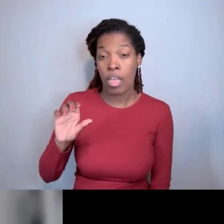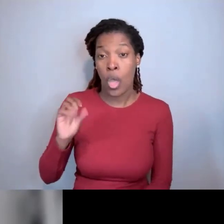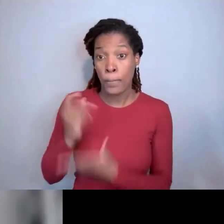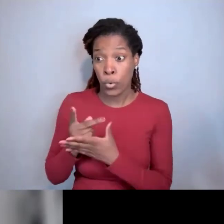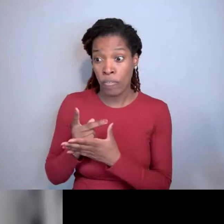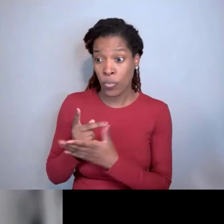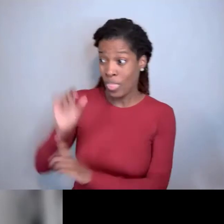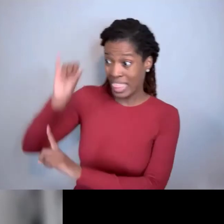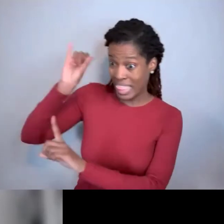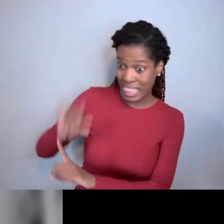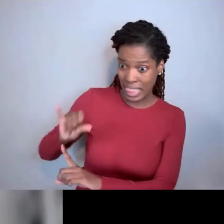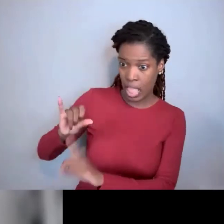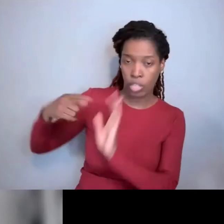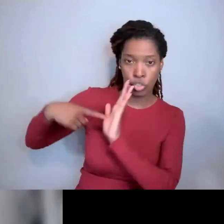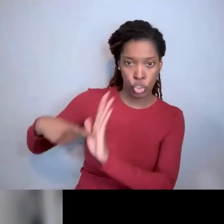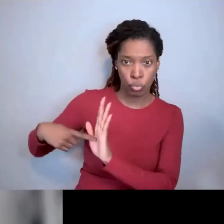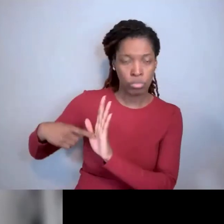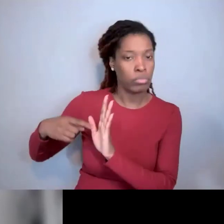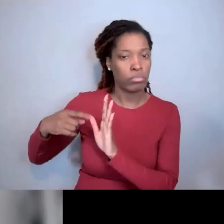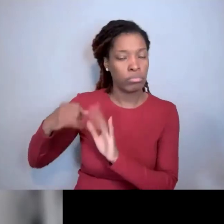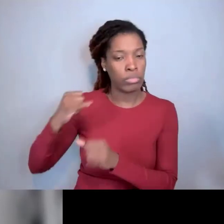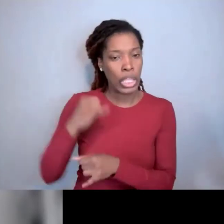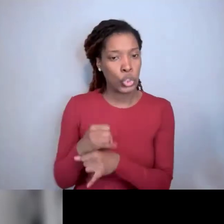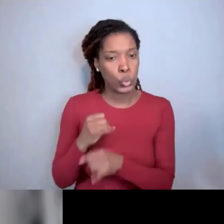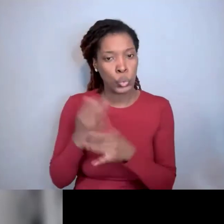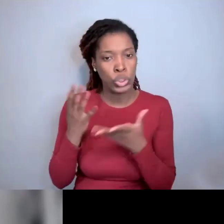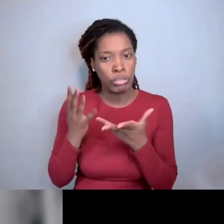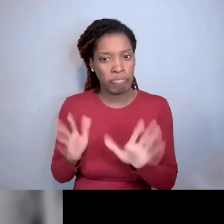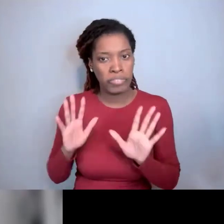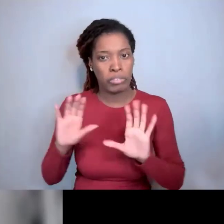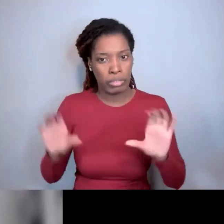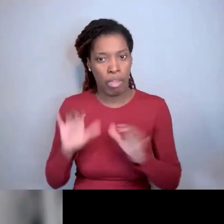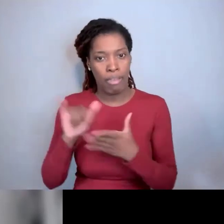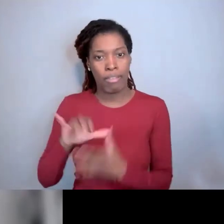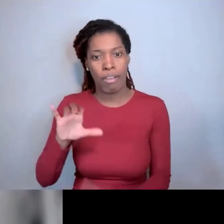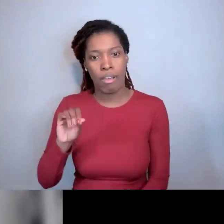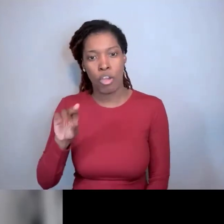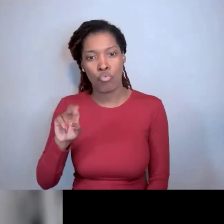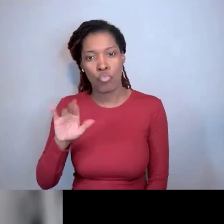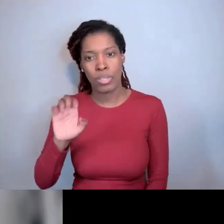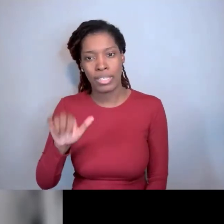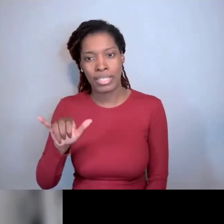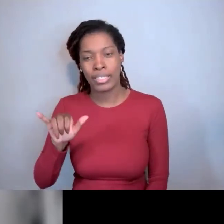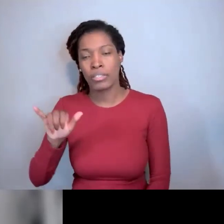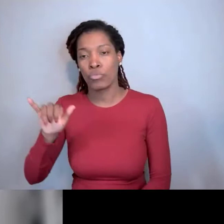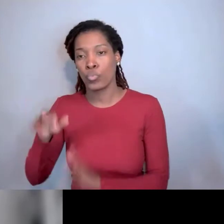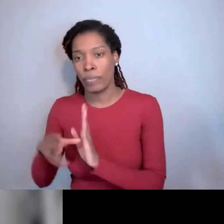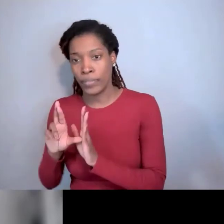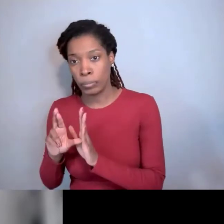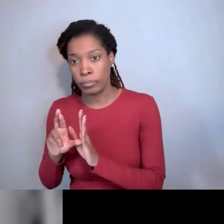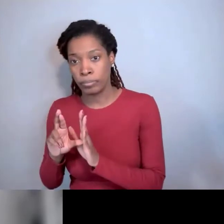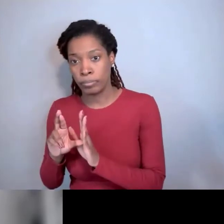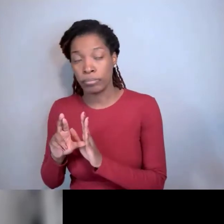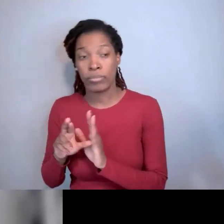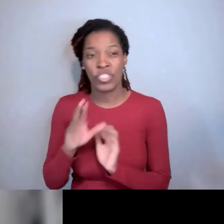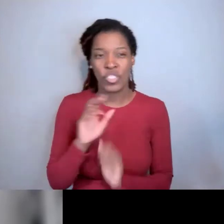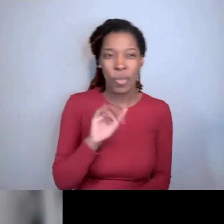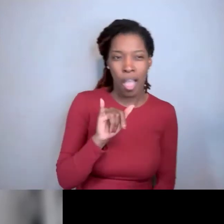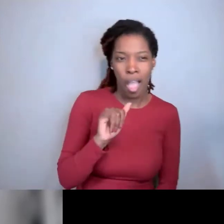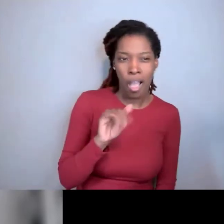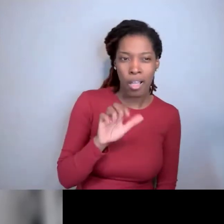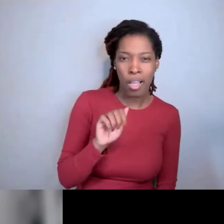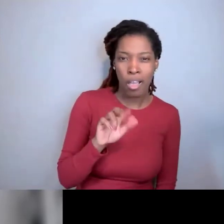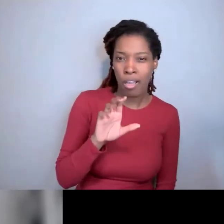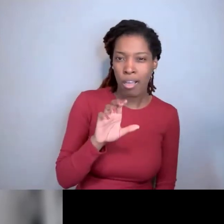that your institution has conducted congruence review. Verification of IACUC review, in a sense, is telling us that